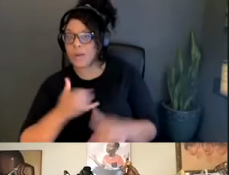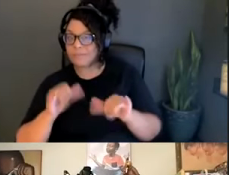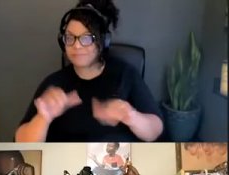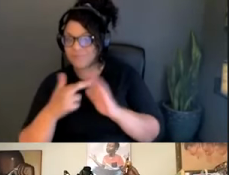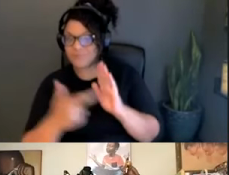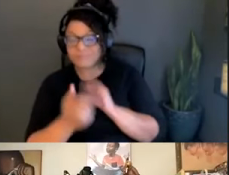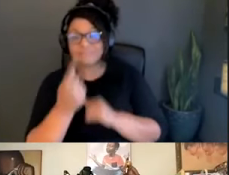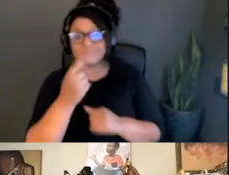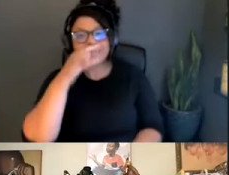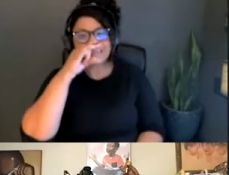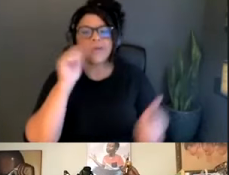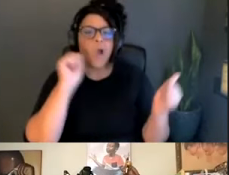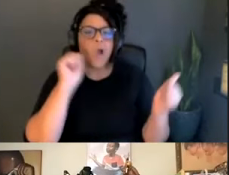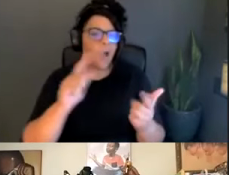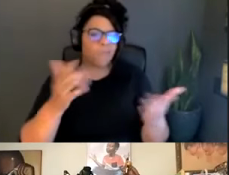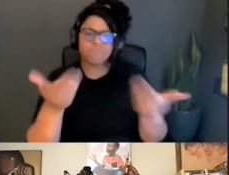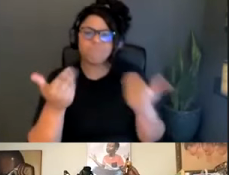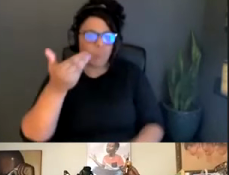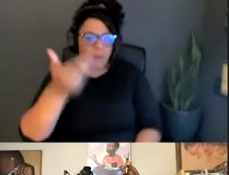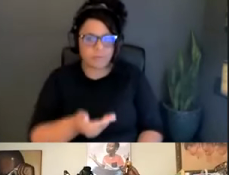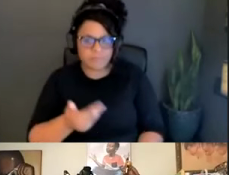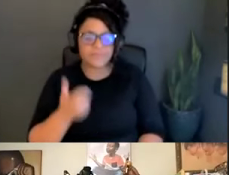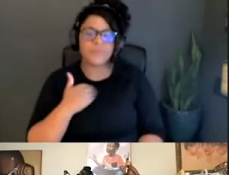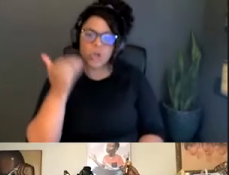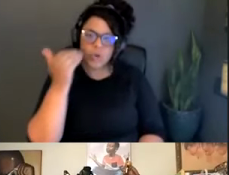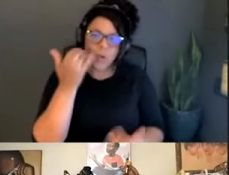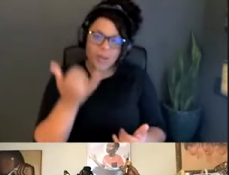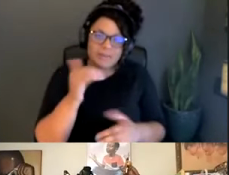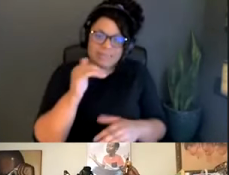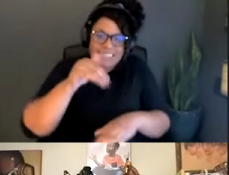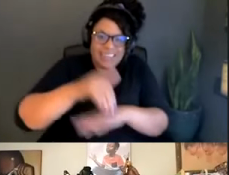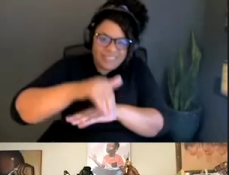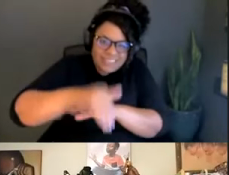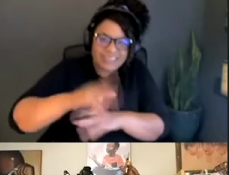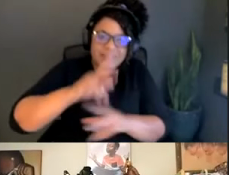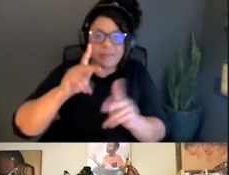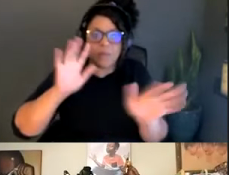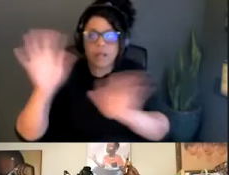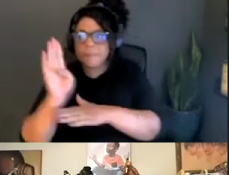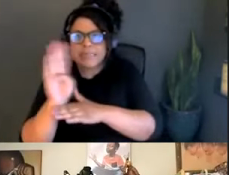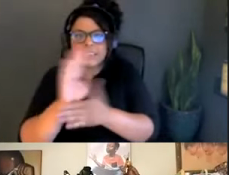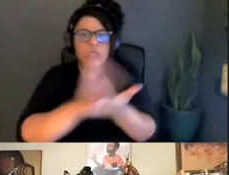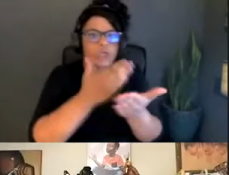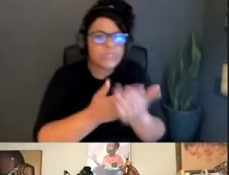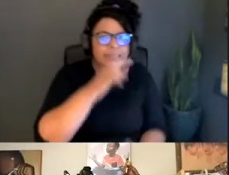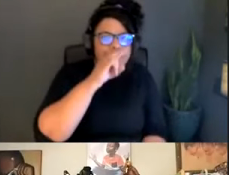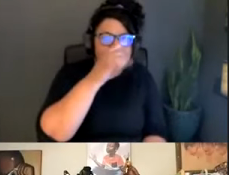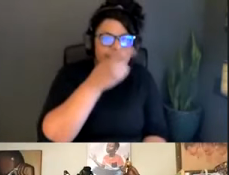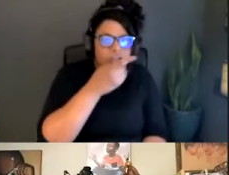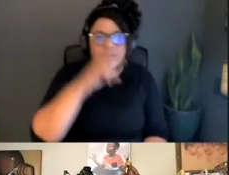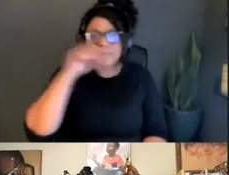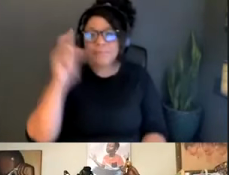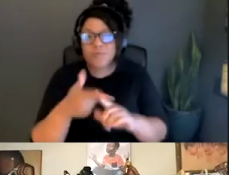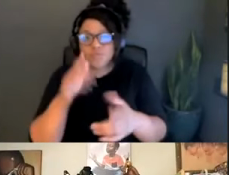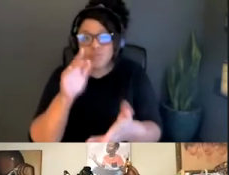are always welcome. So we know that it is the evening time, that people are cooking dinner, kids are just back from school. They are